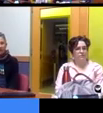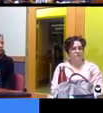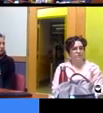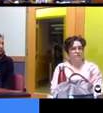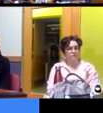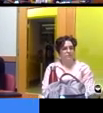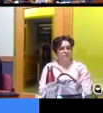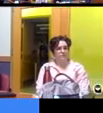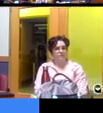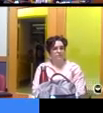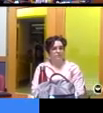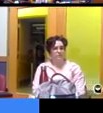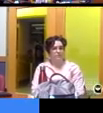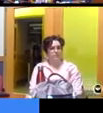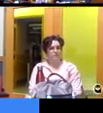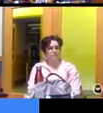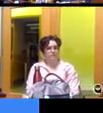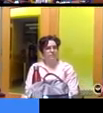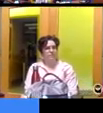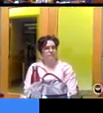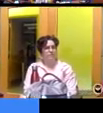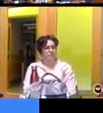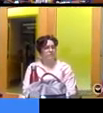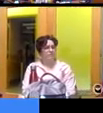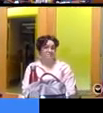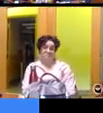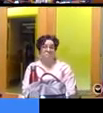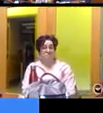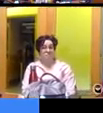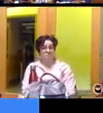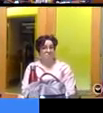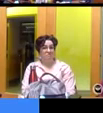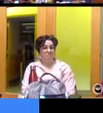We don't have Wi-Fi in our clinics, and please don't bring any weapons into the clinic.